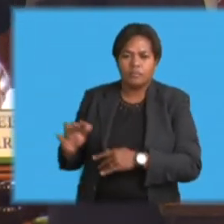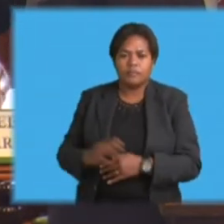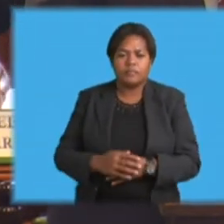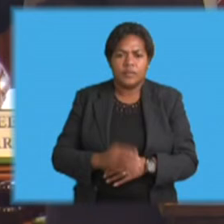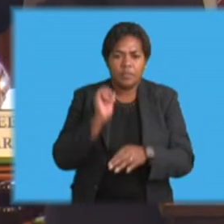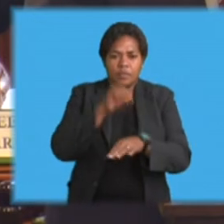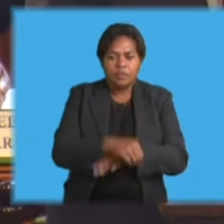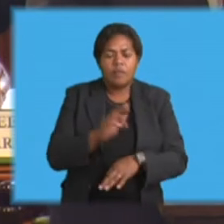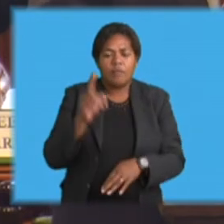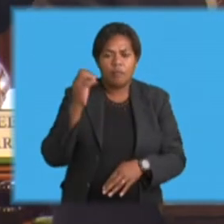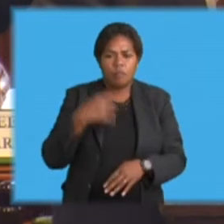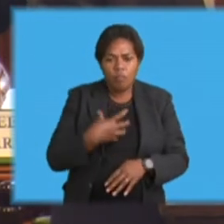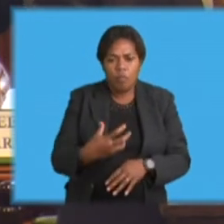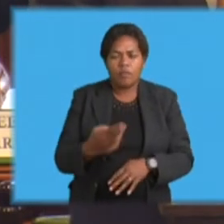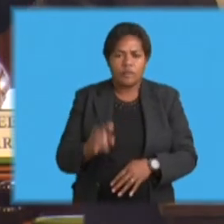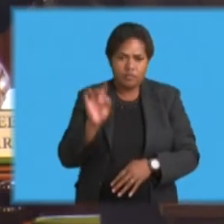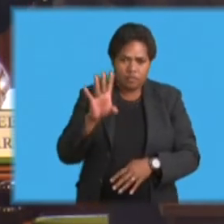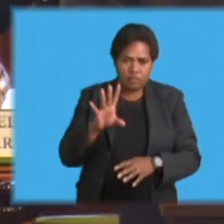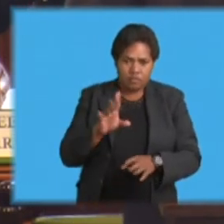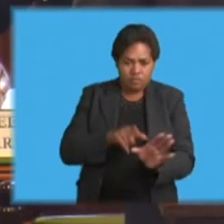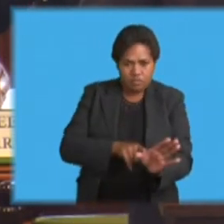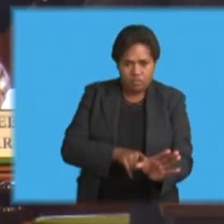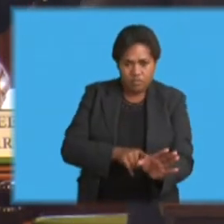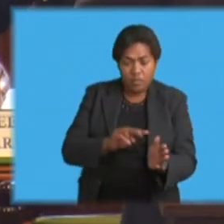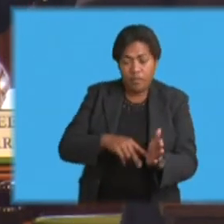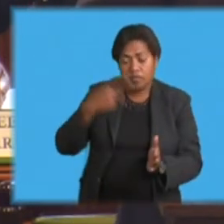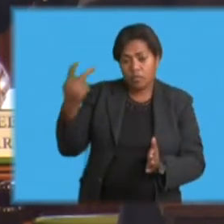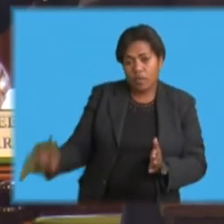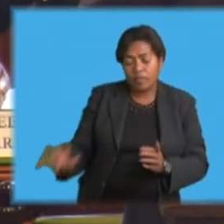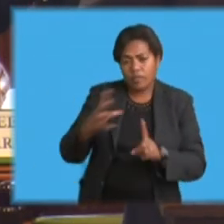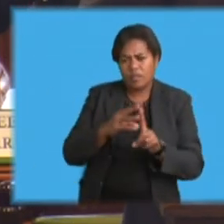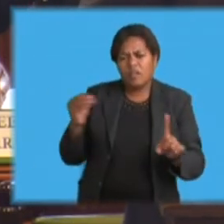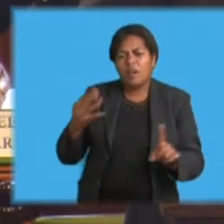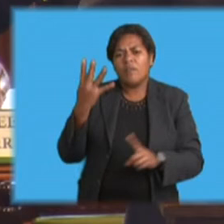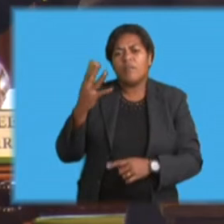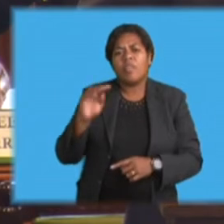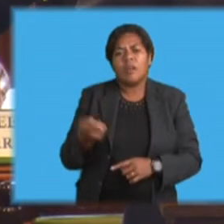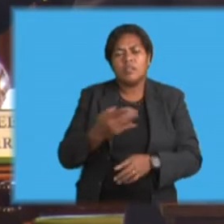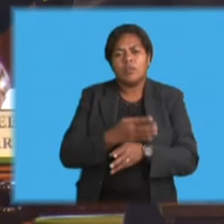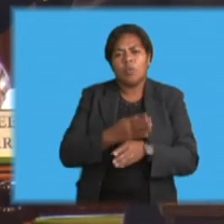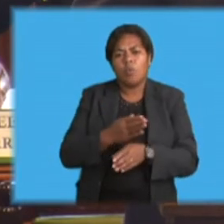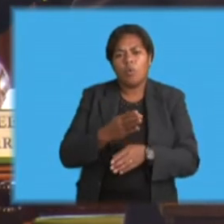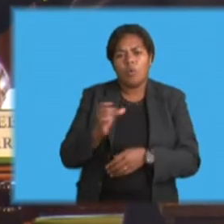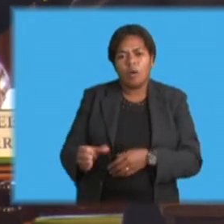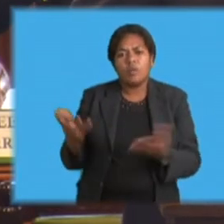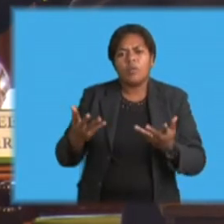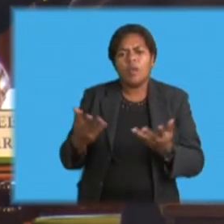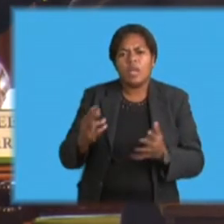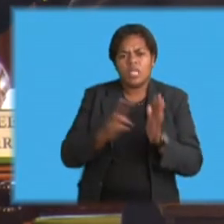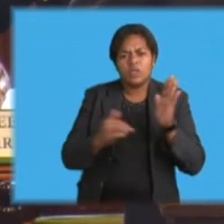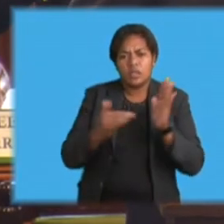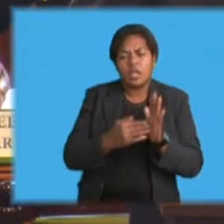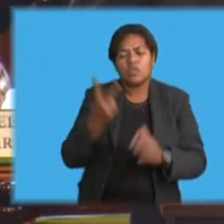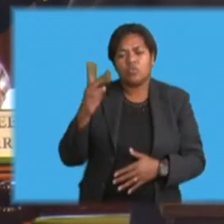one of the reasons that we noticed for the success of those countries, Vanuatu for instance, sends 4,000 workers to New Zealand and almost 2,000 to